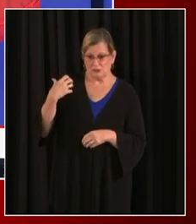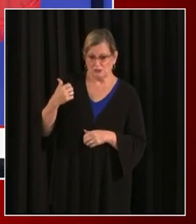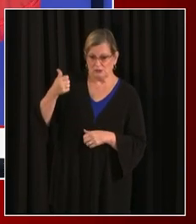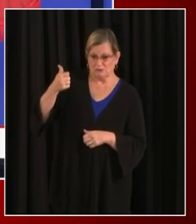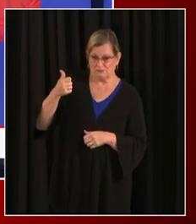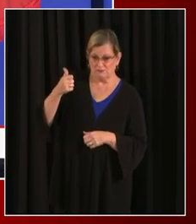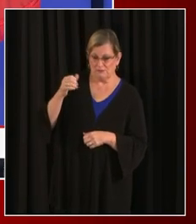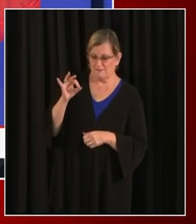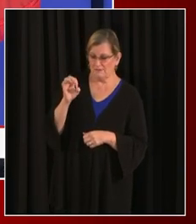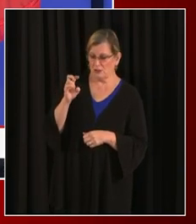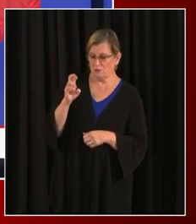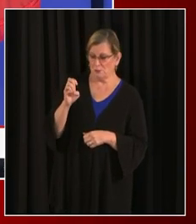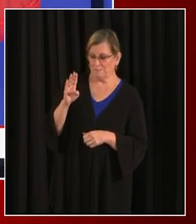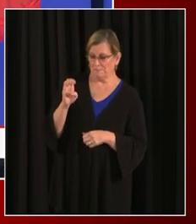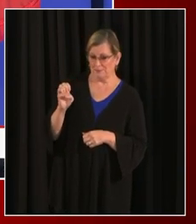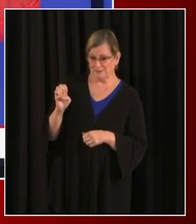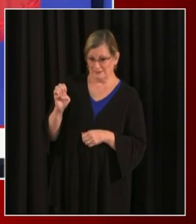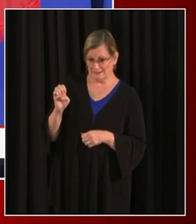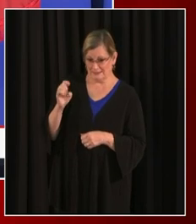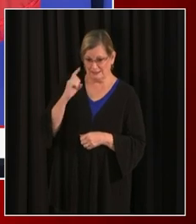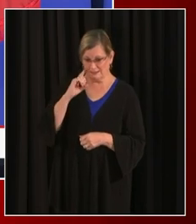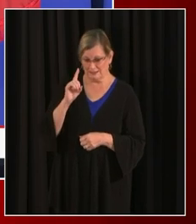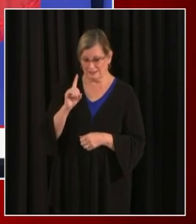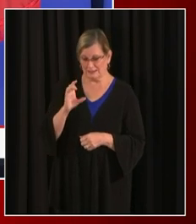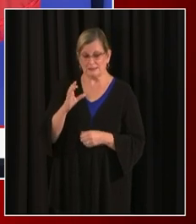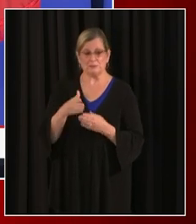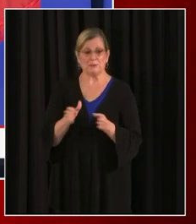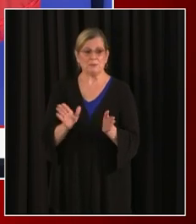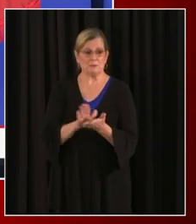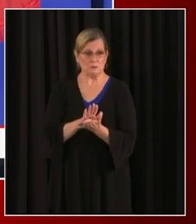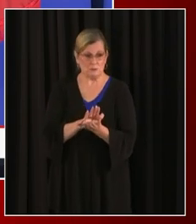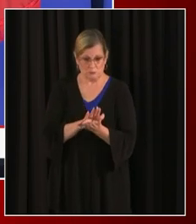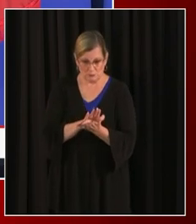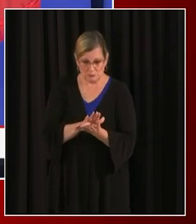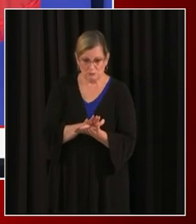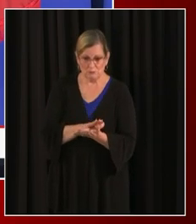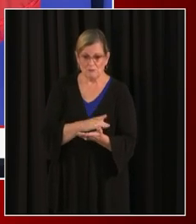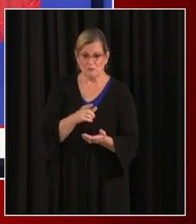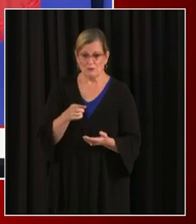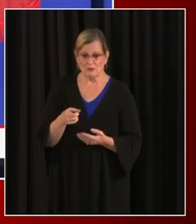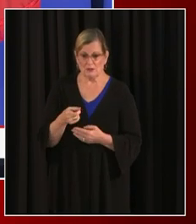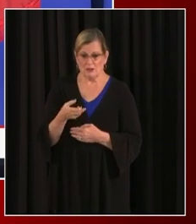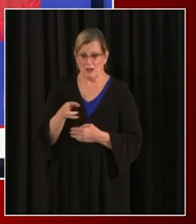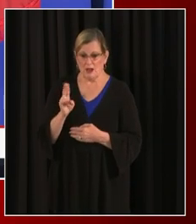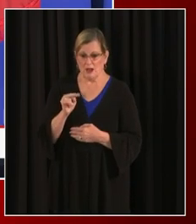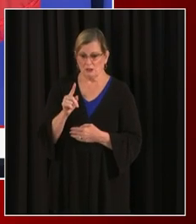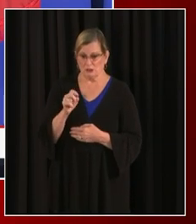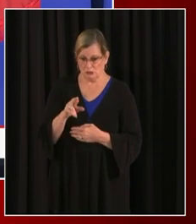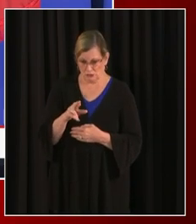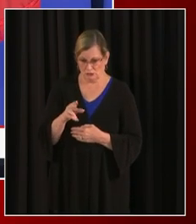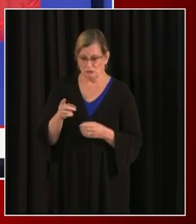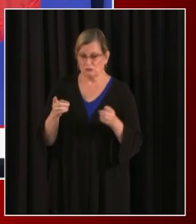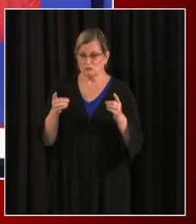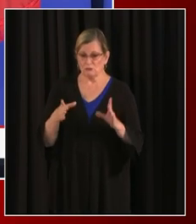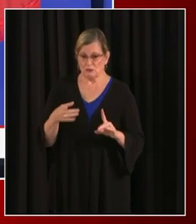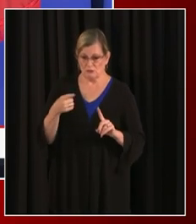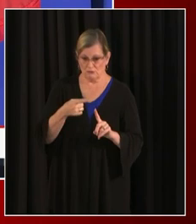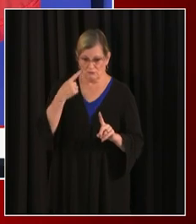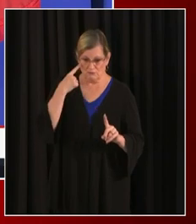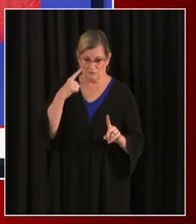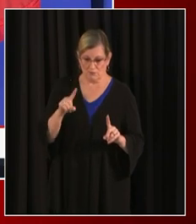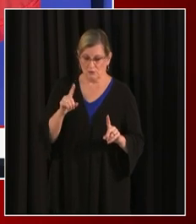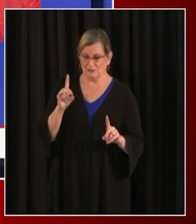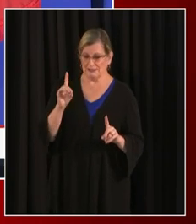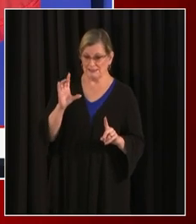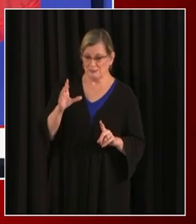Columbia Public Schools, Director Hunter, Delano Hunter, who is the Director of the district's Department